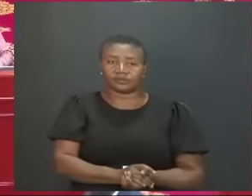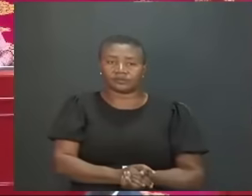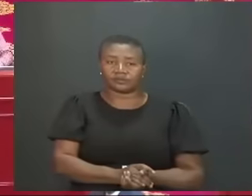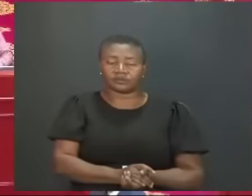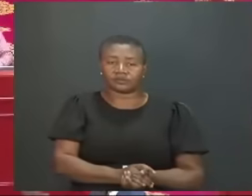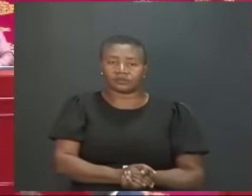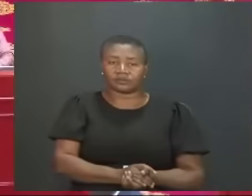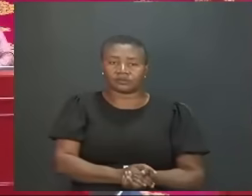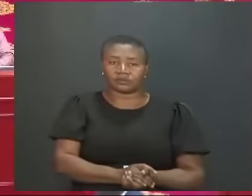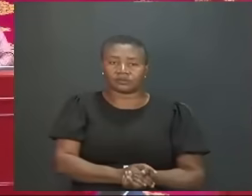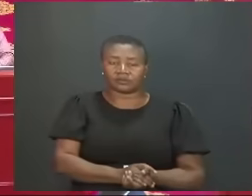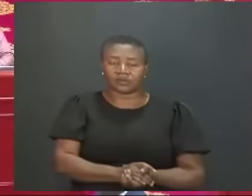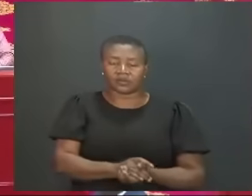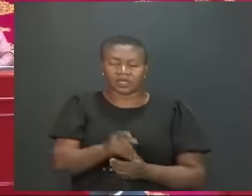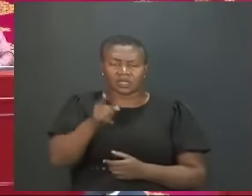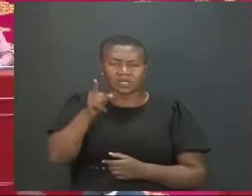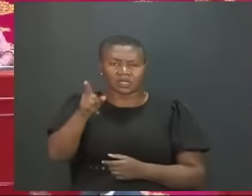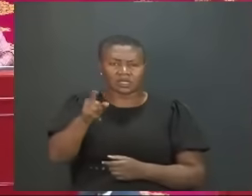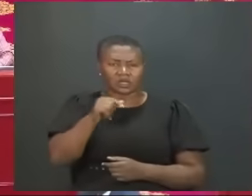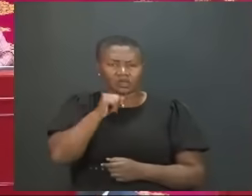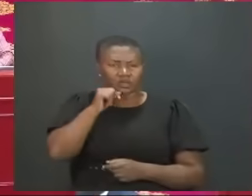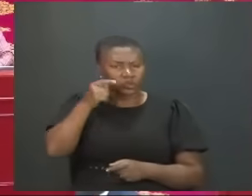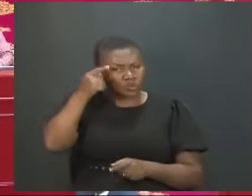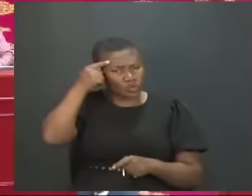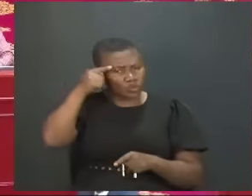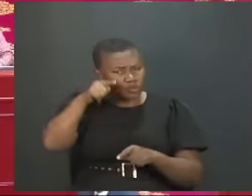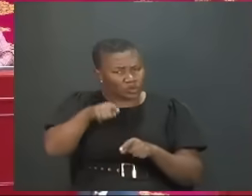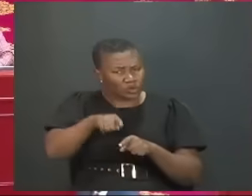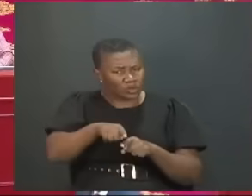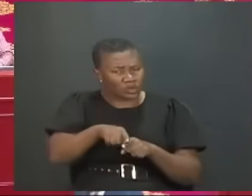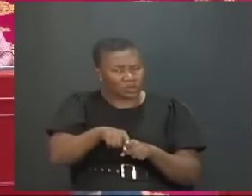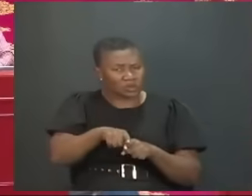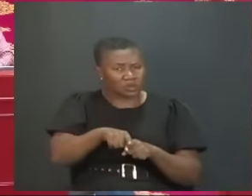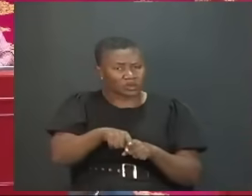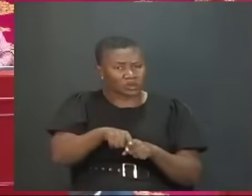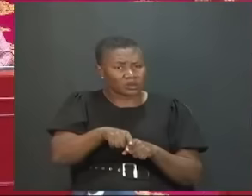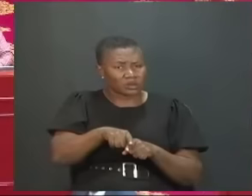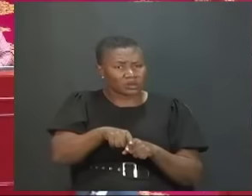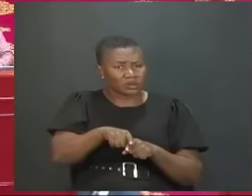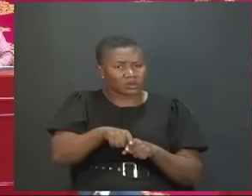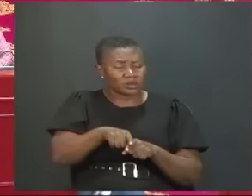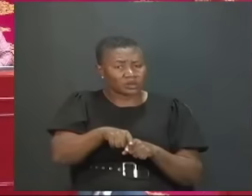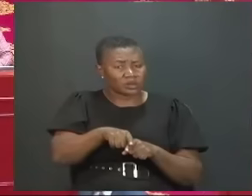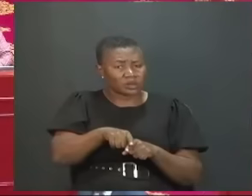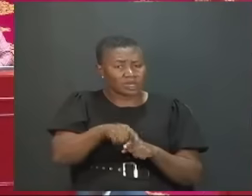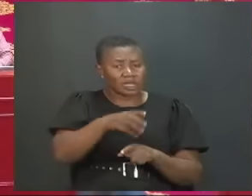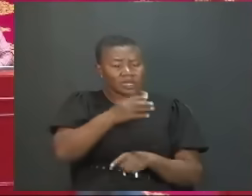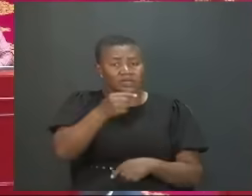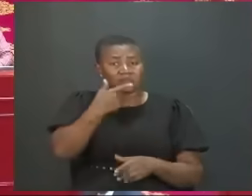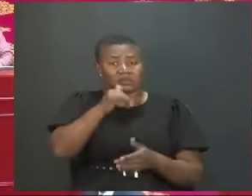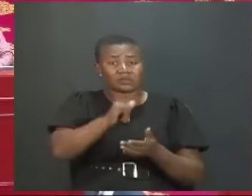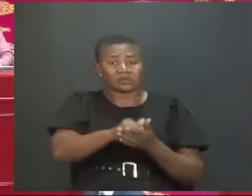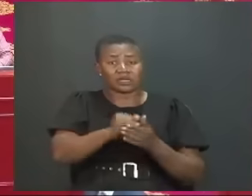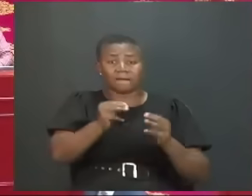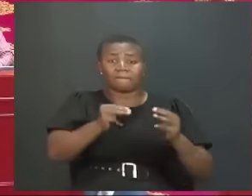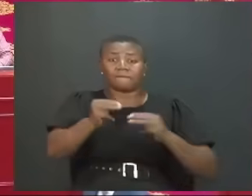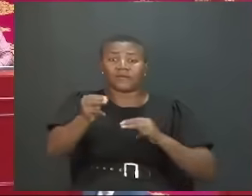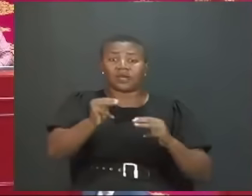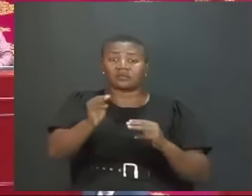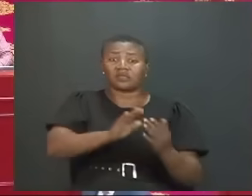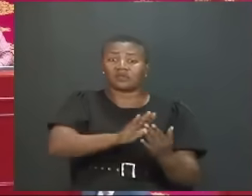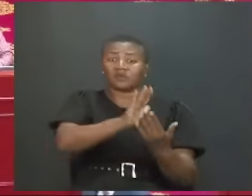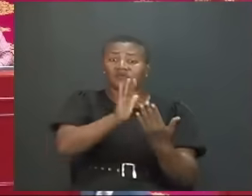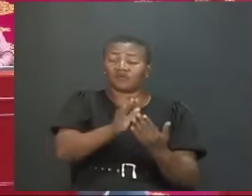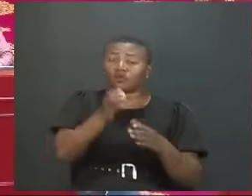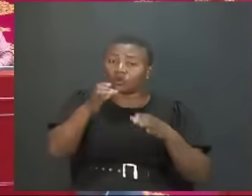had objected on same ground that a matter was before court, and the first deputy speaker had ruled in his